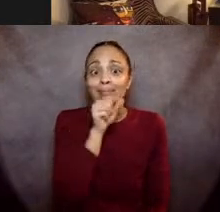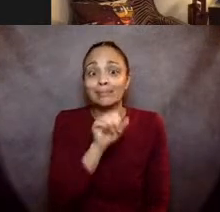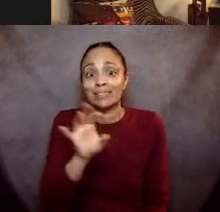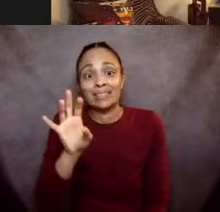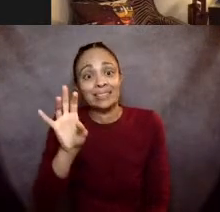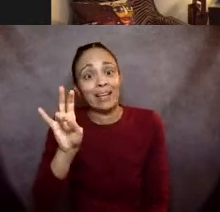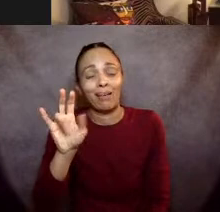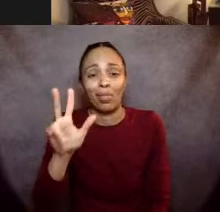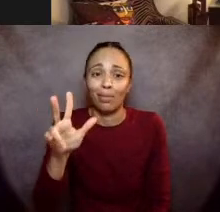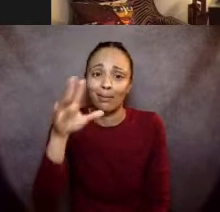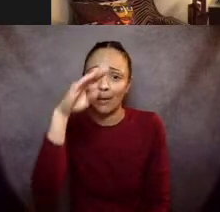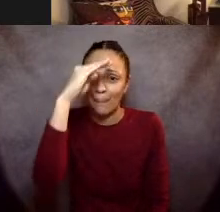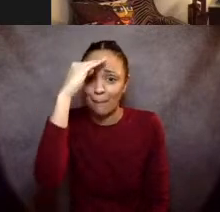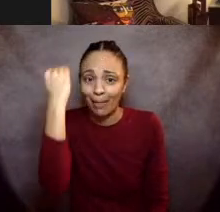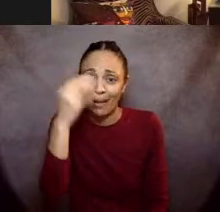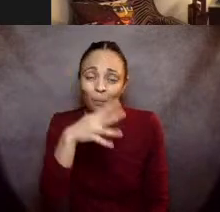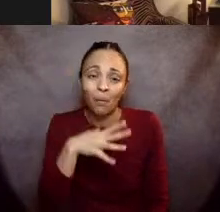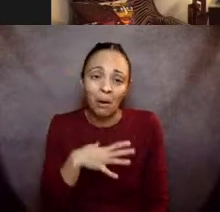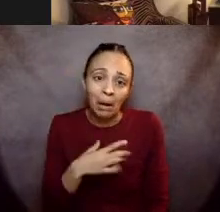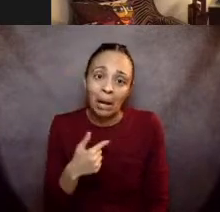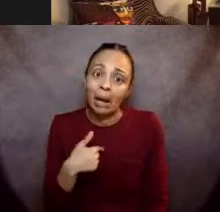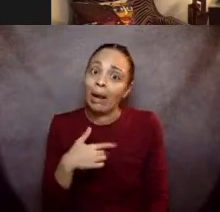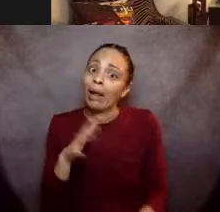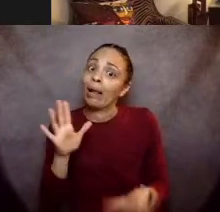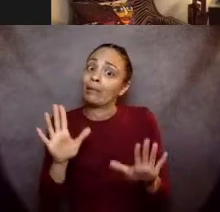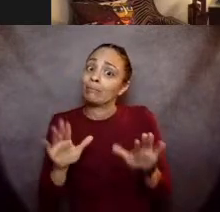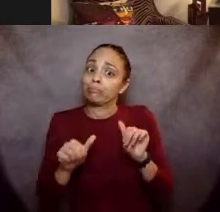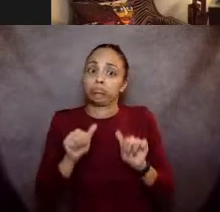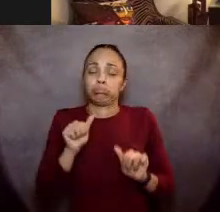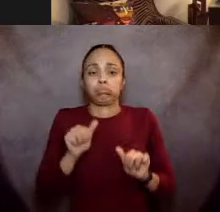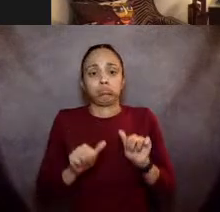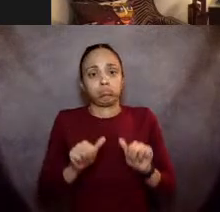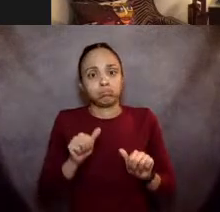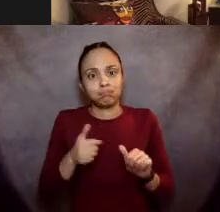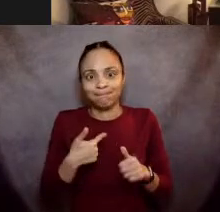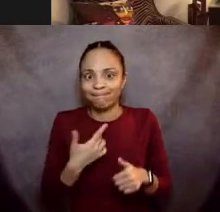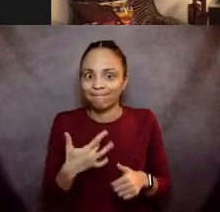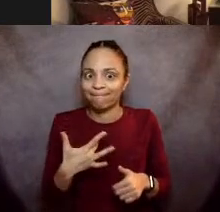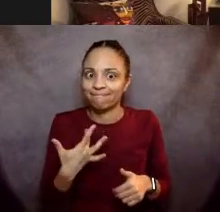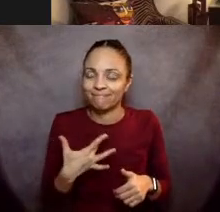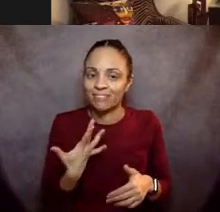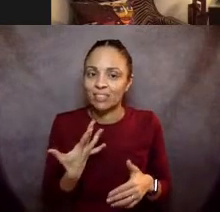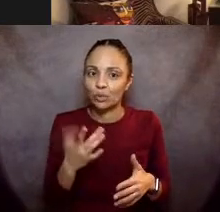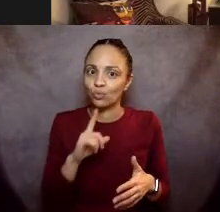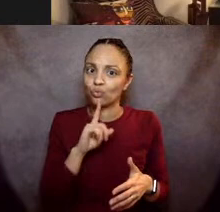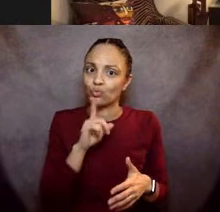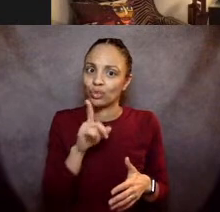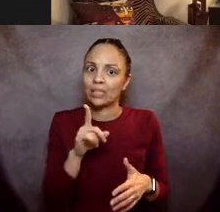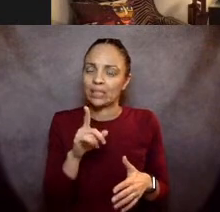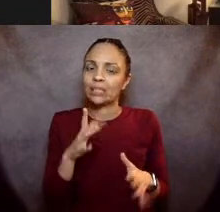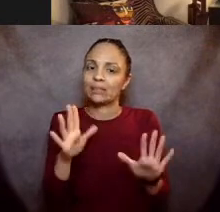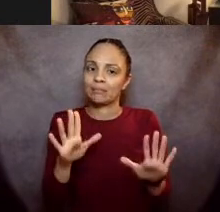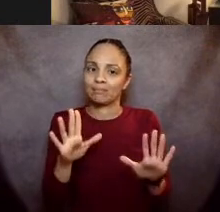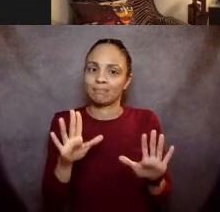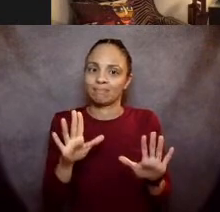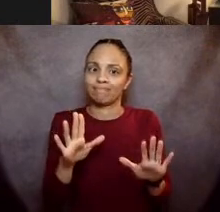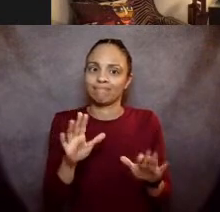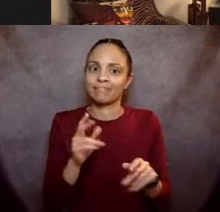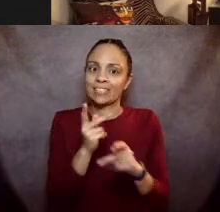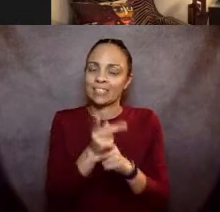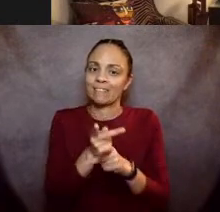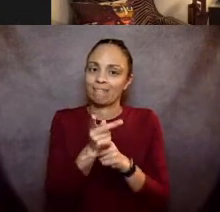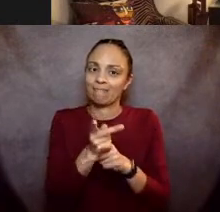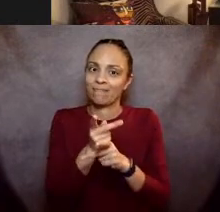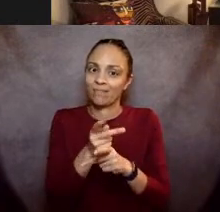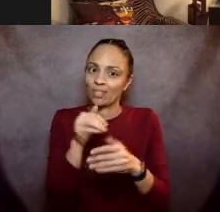cautious about going into the studio space, even masked up, you know, and maintaining the social